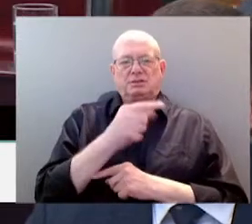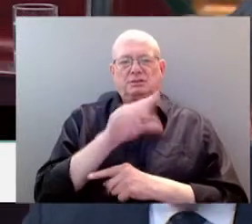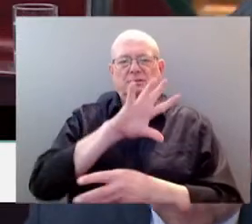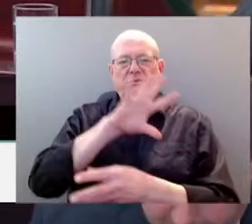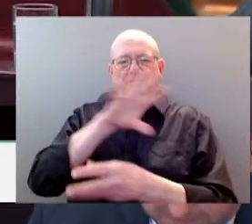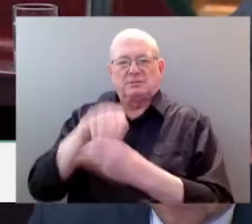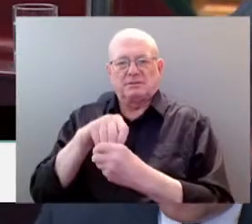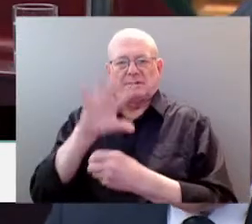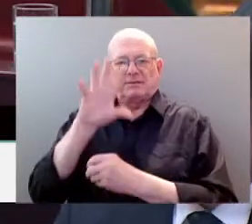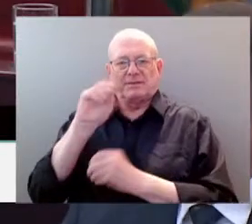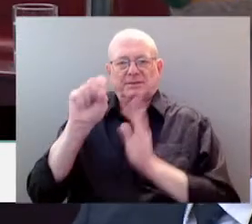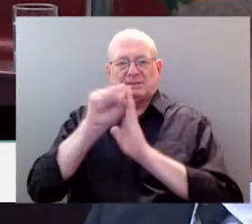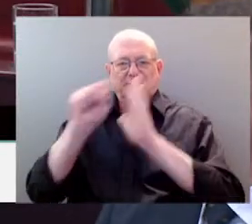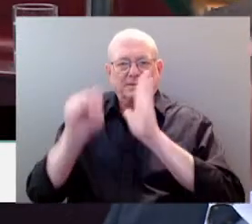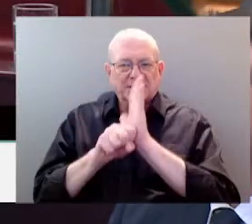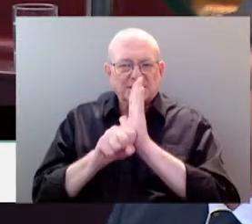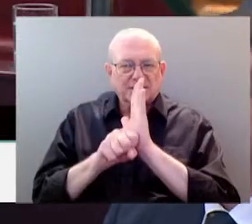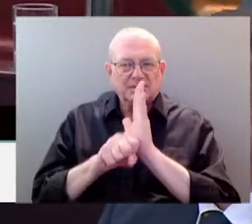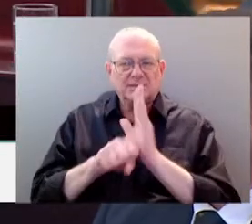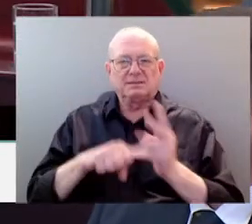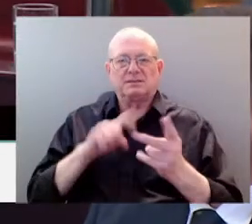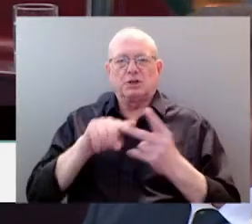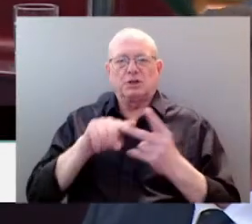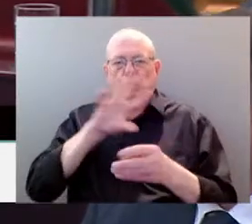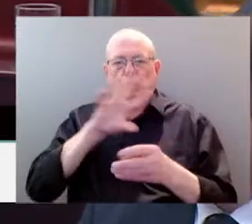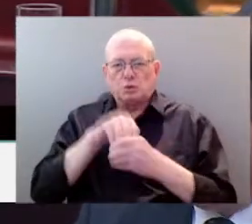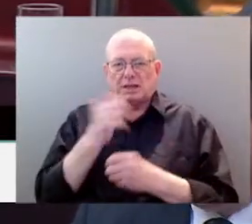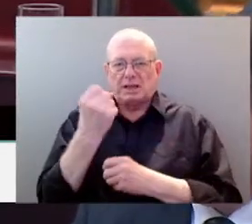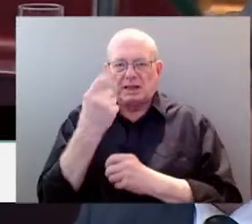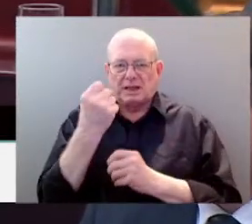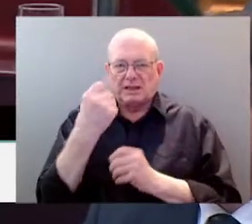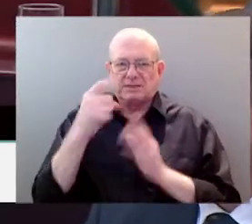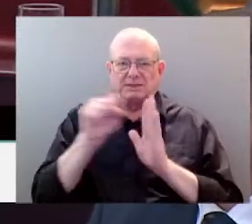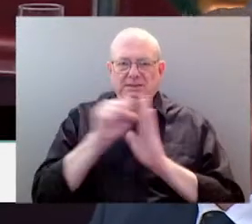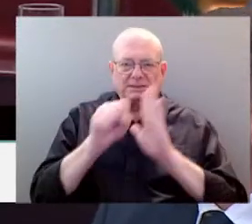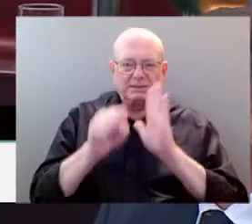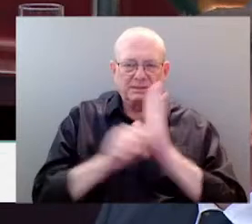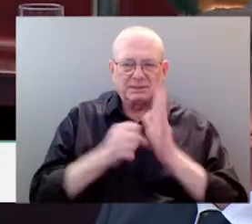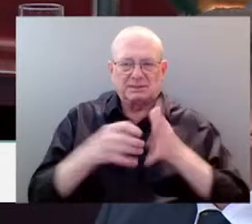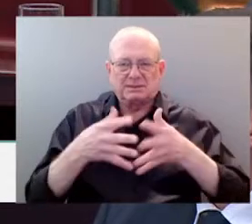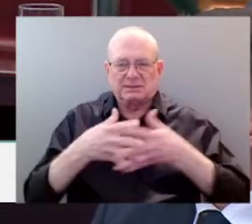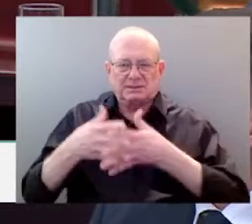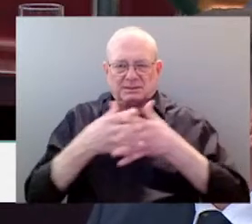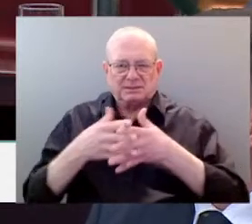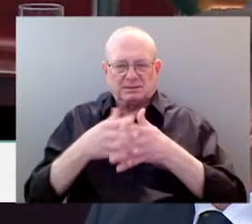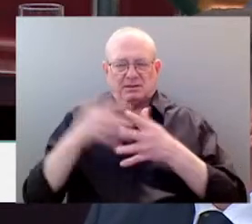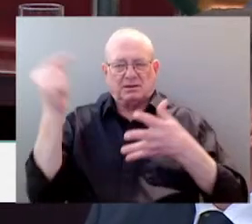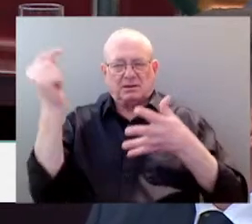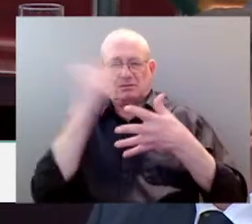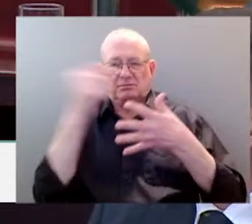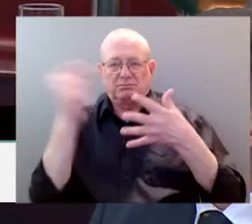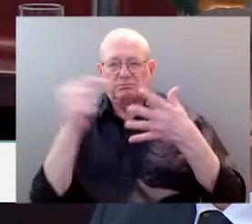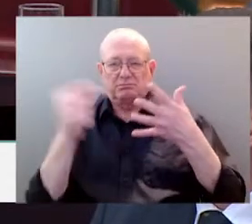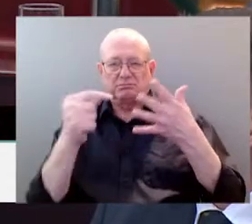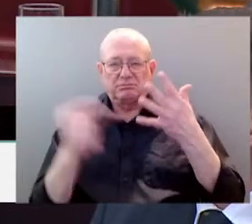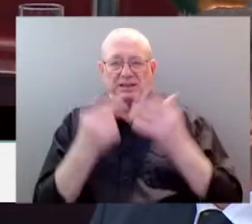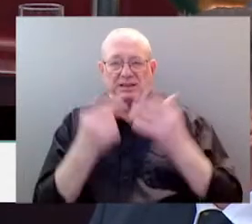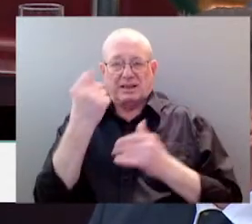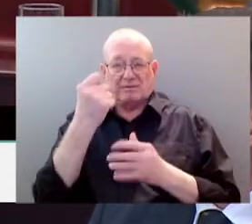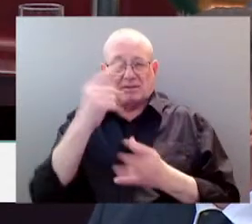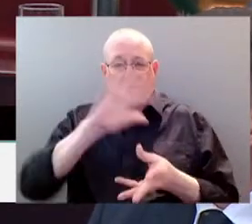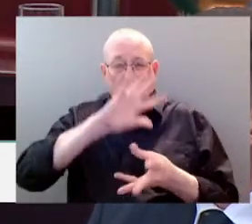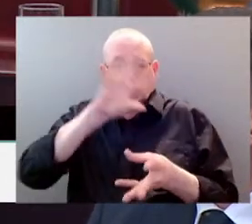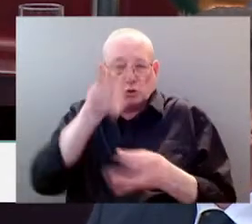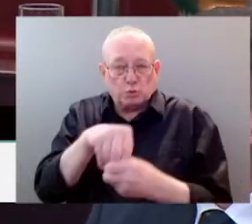Iowa Kansas Michigan Minnesota Nebraska North Dakota Ohio South Dakota Wisconsin and Saskatchewan with Alberta Manitoba and Ontario as